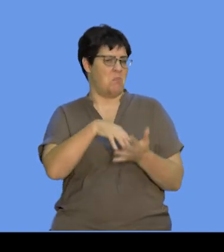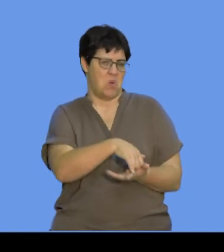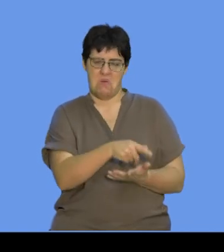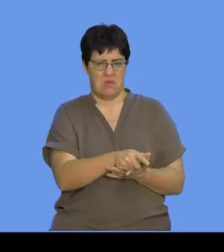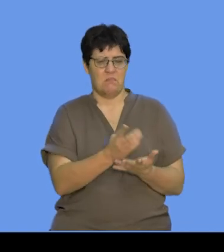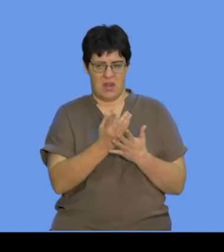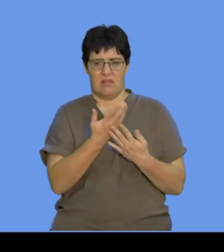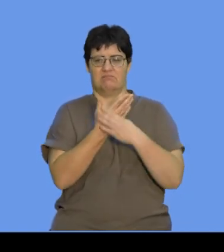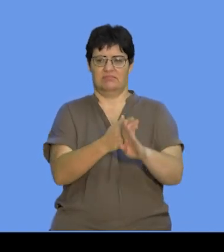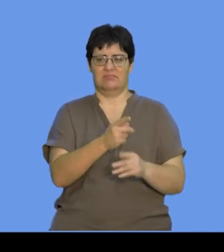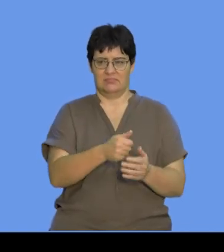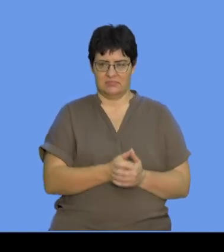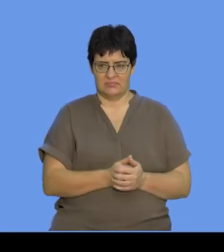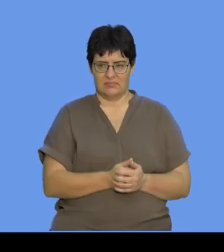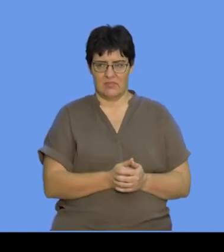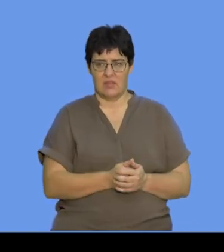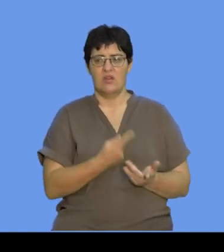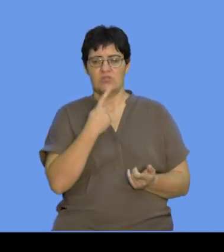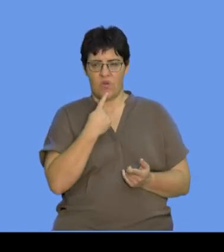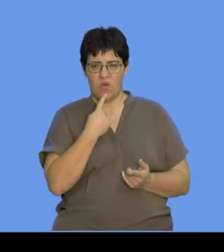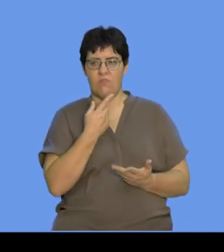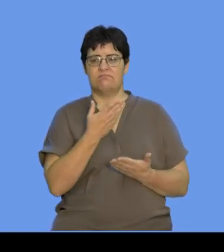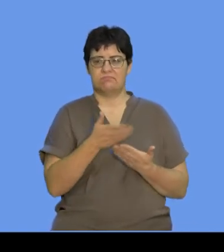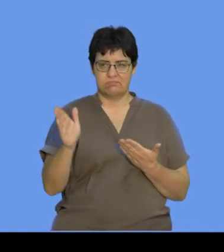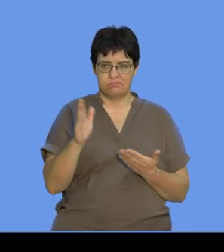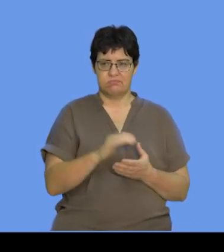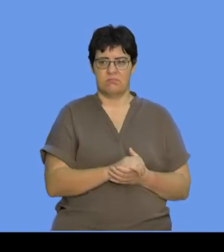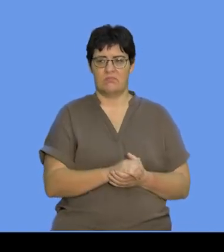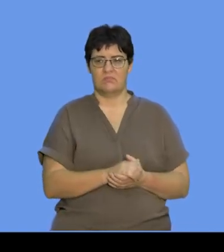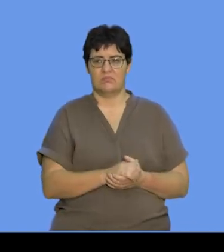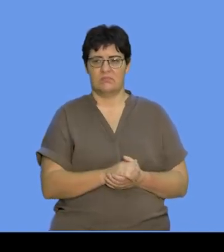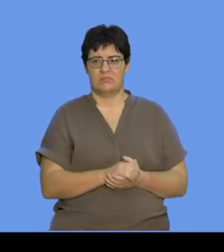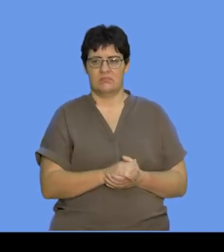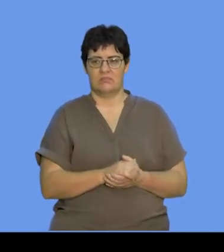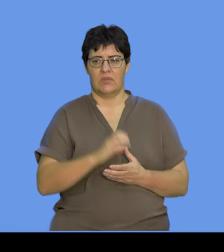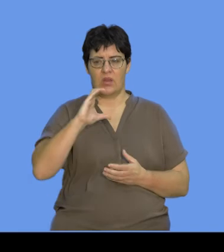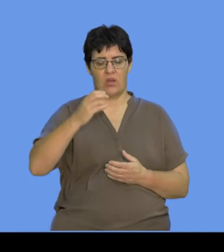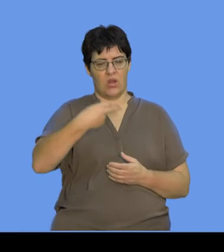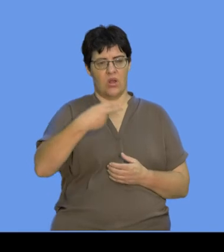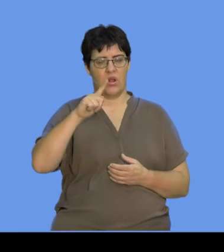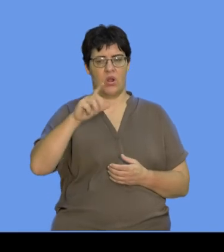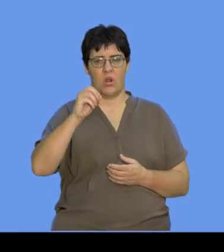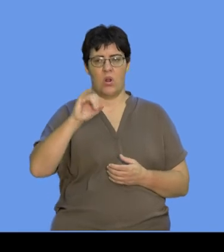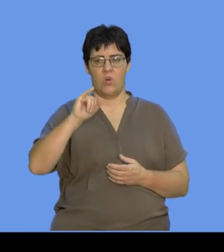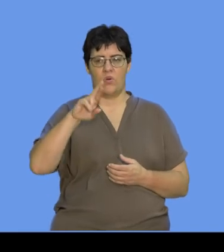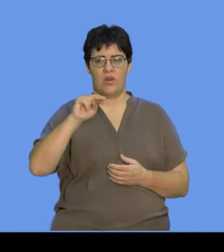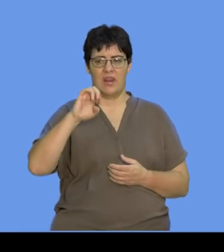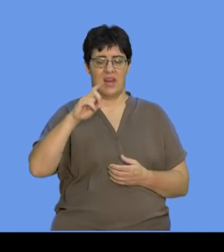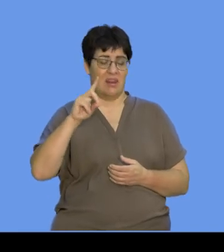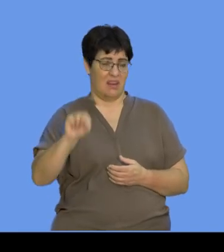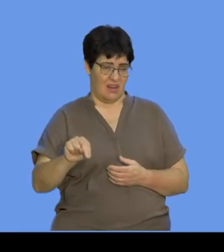then we're definitely going to take out part of the chlorine, because chlorine